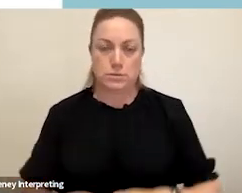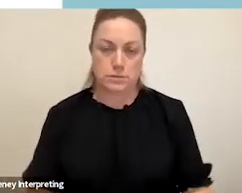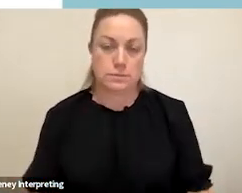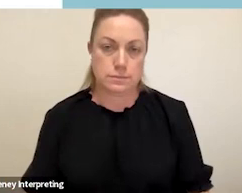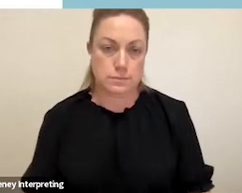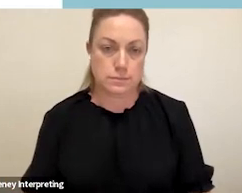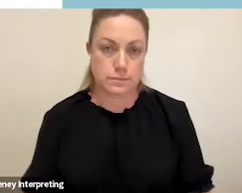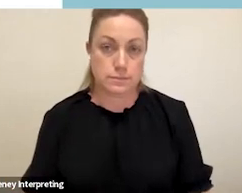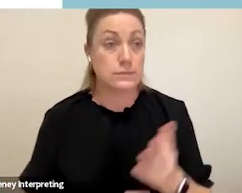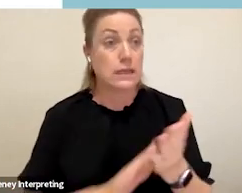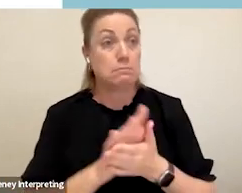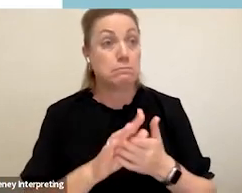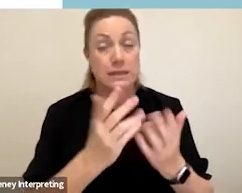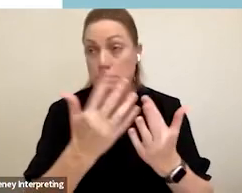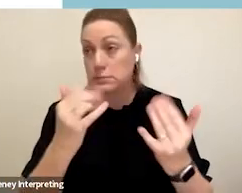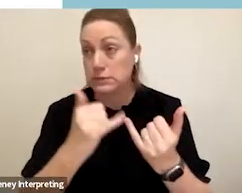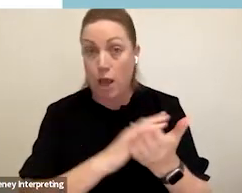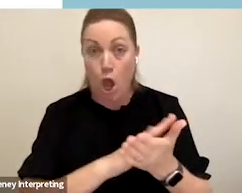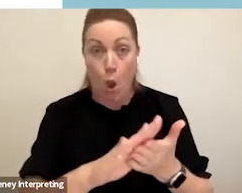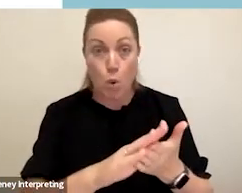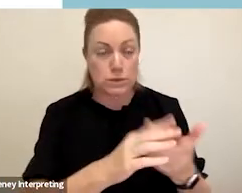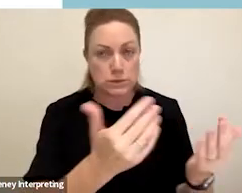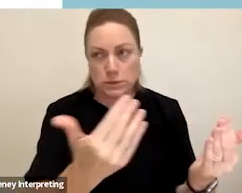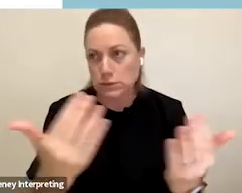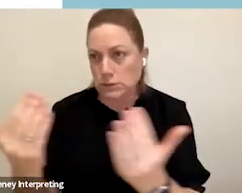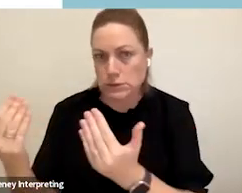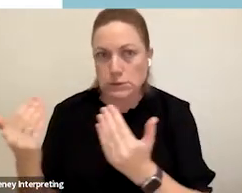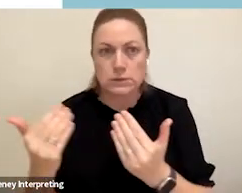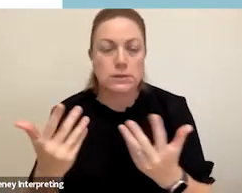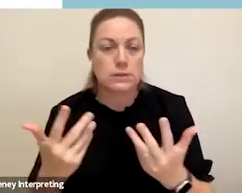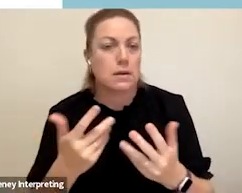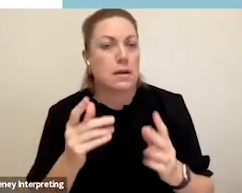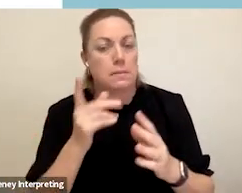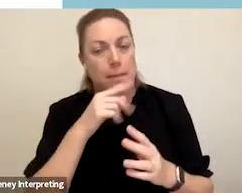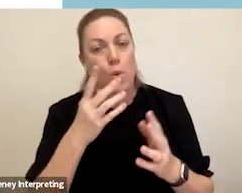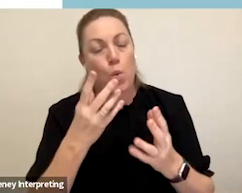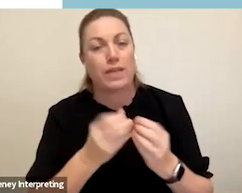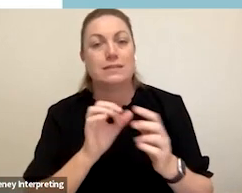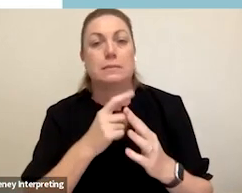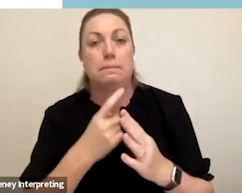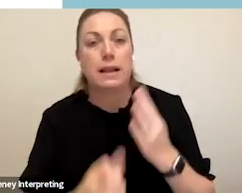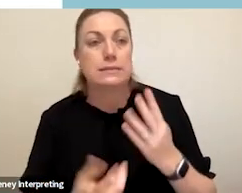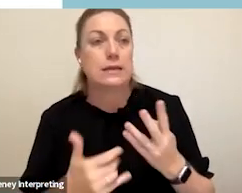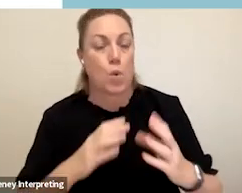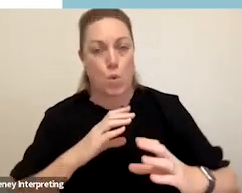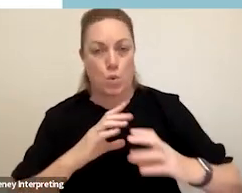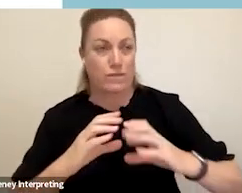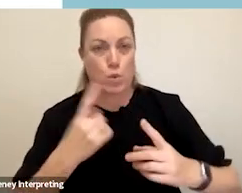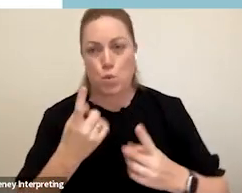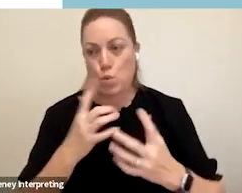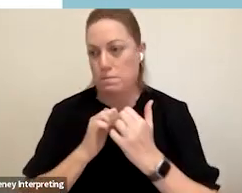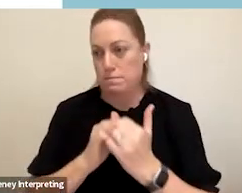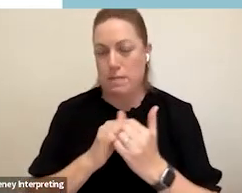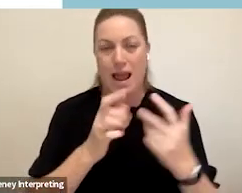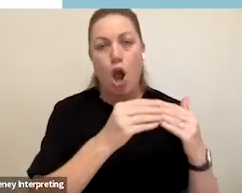multiple stakeholders together with people with disability or with your conversation partner, and guide that